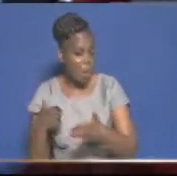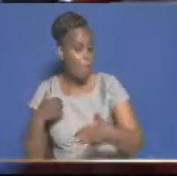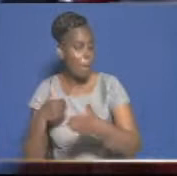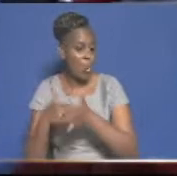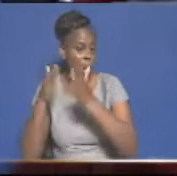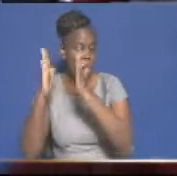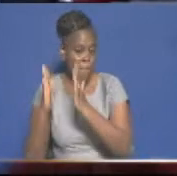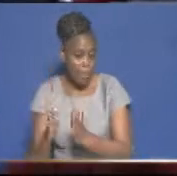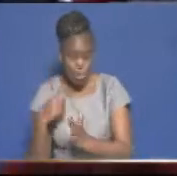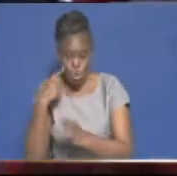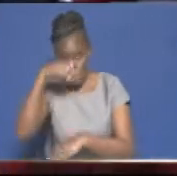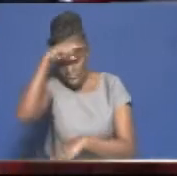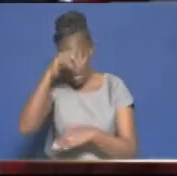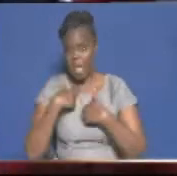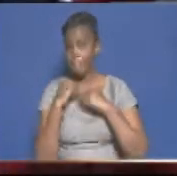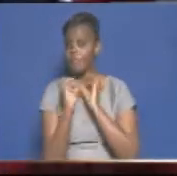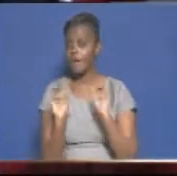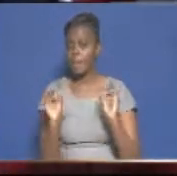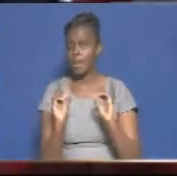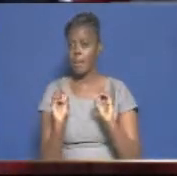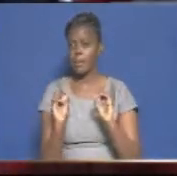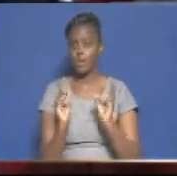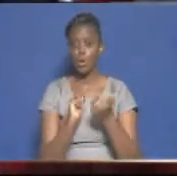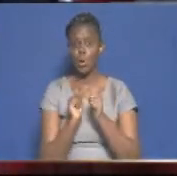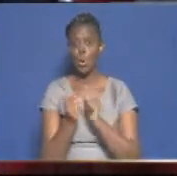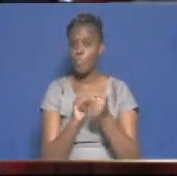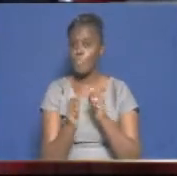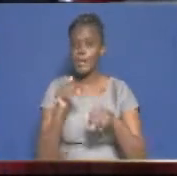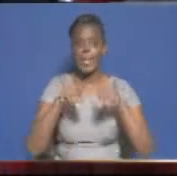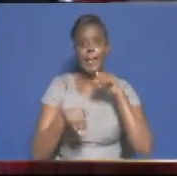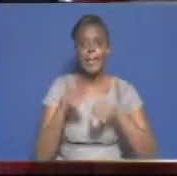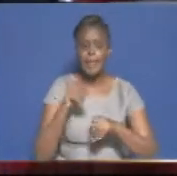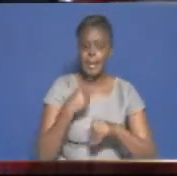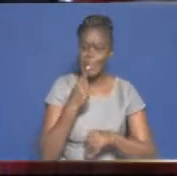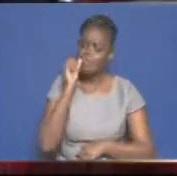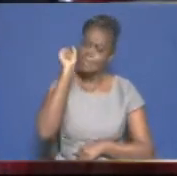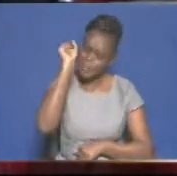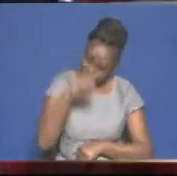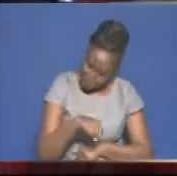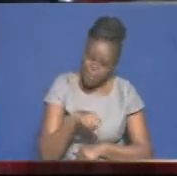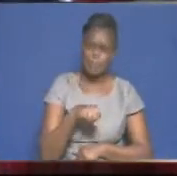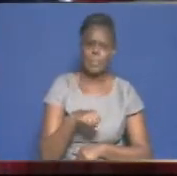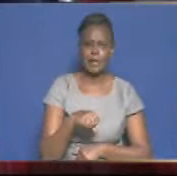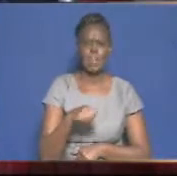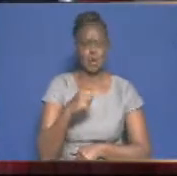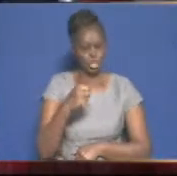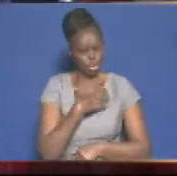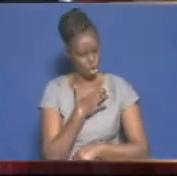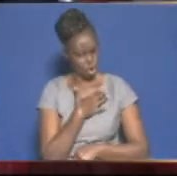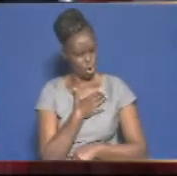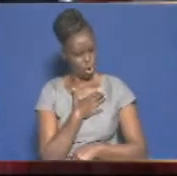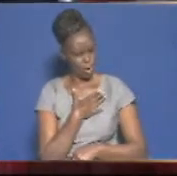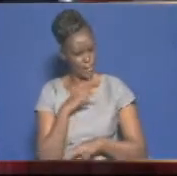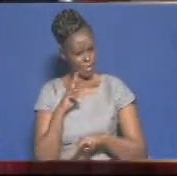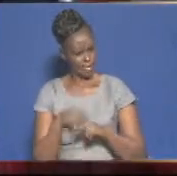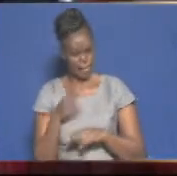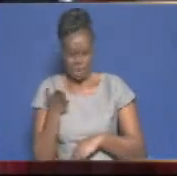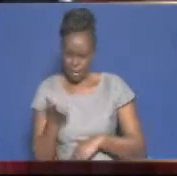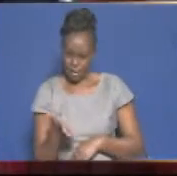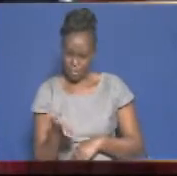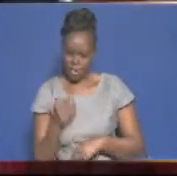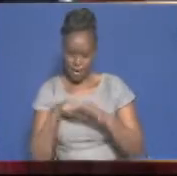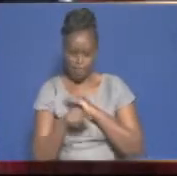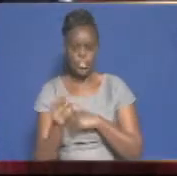anyone who doesn't have a degree from contesting? And Mr. Speaker, I told him yes, and he was shocked, and he was seated right